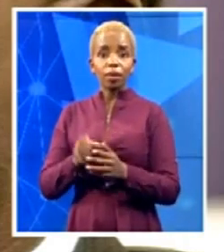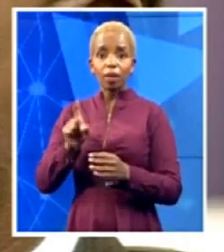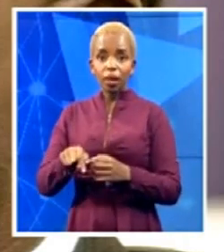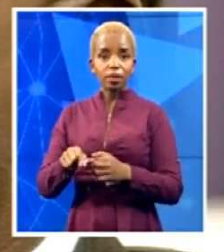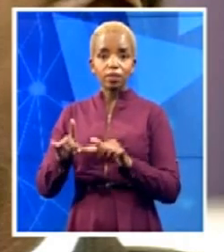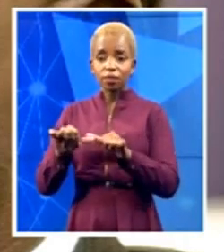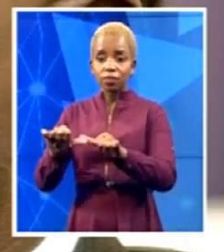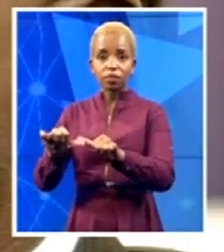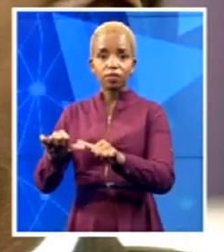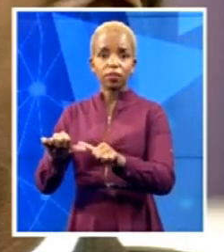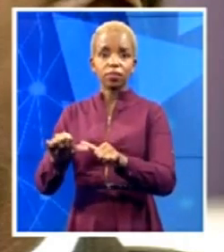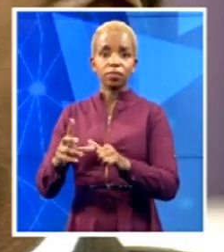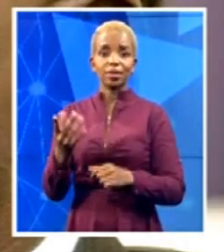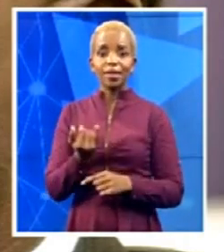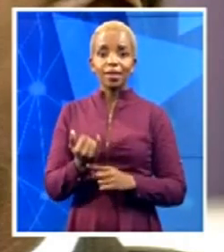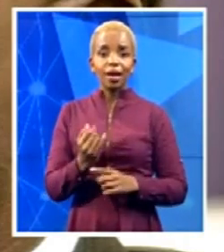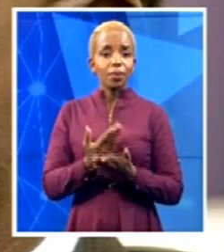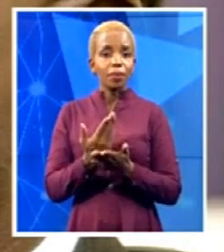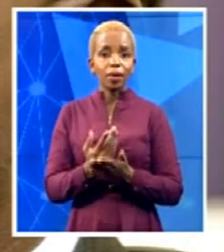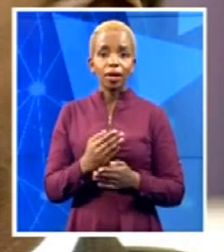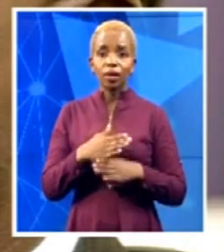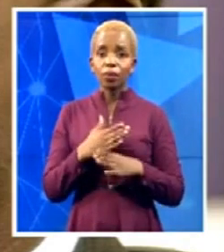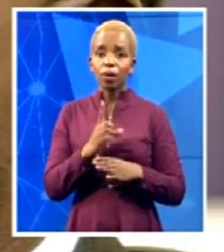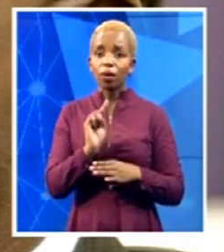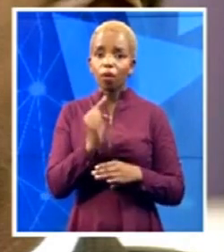with sharks and all sorts of dangerous things in there,